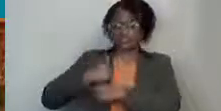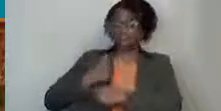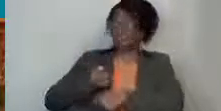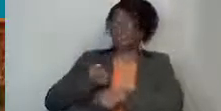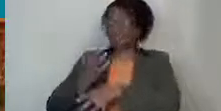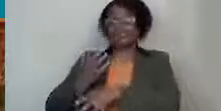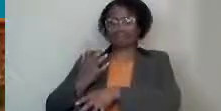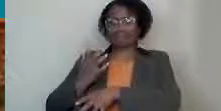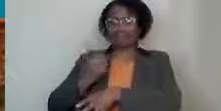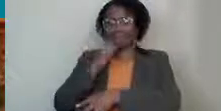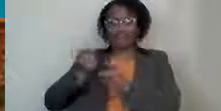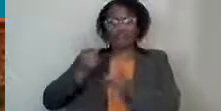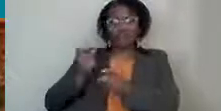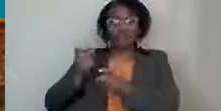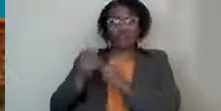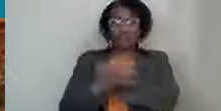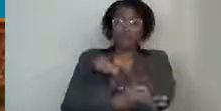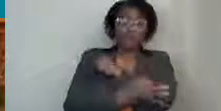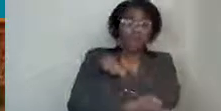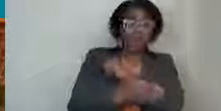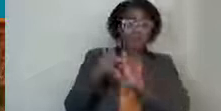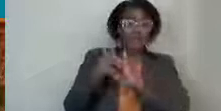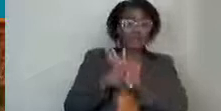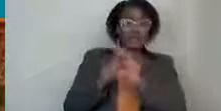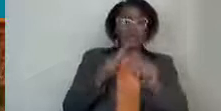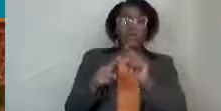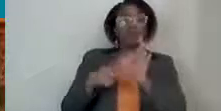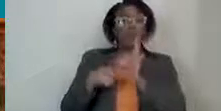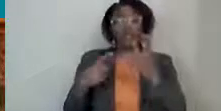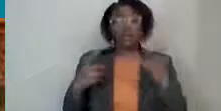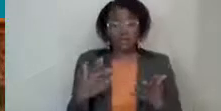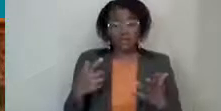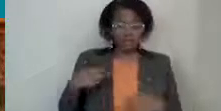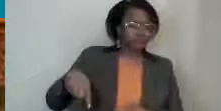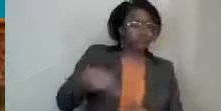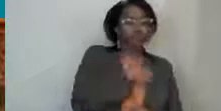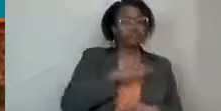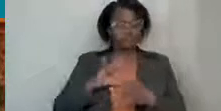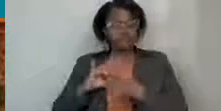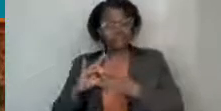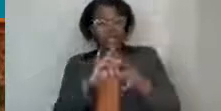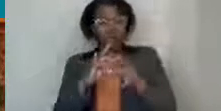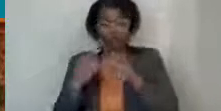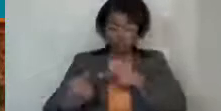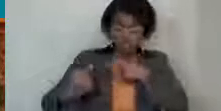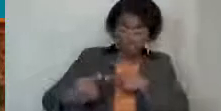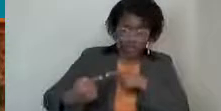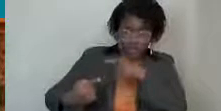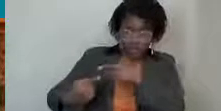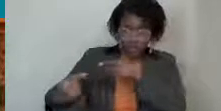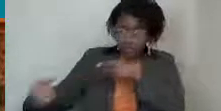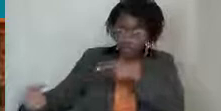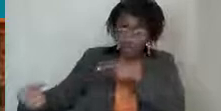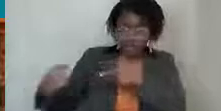foreign policy, but only if we come together, connect our struggles, and organize to do so. And